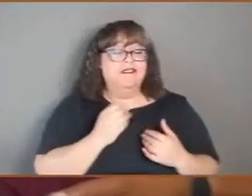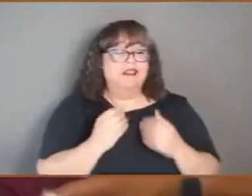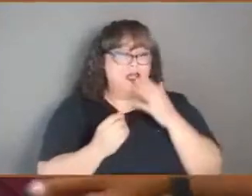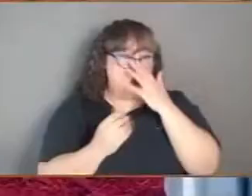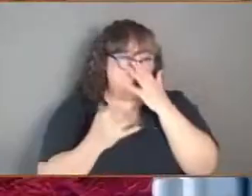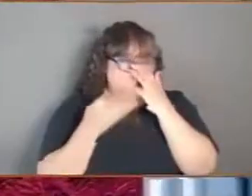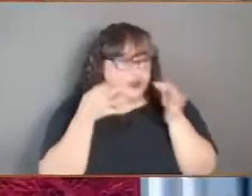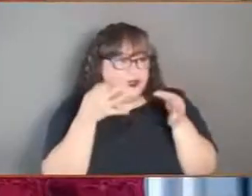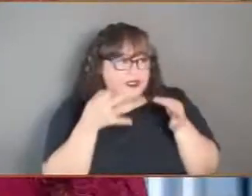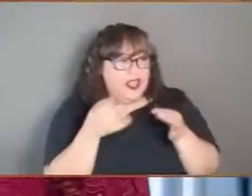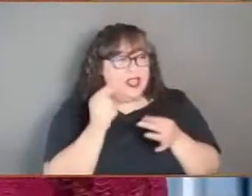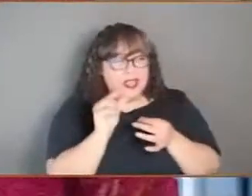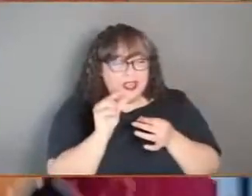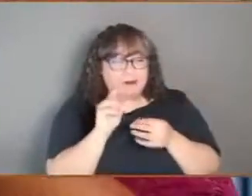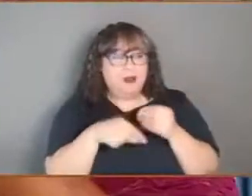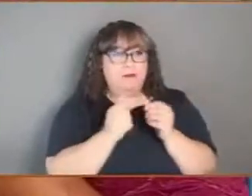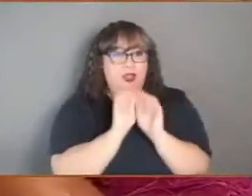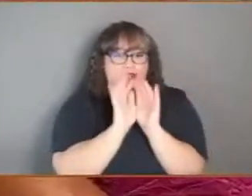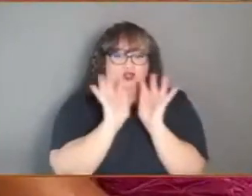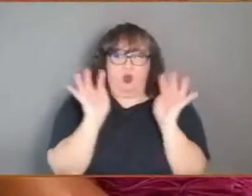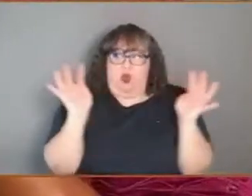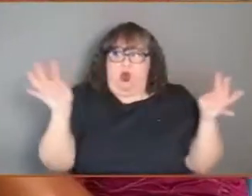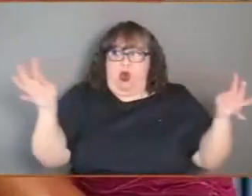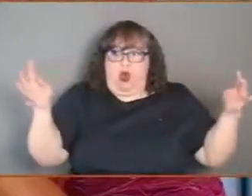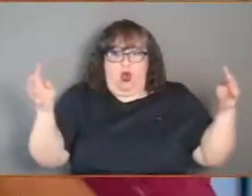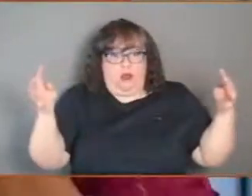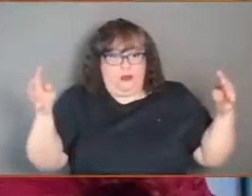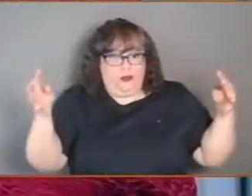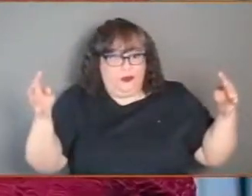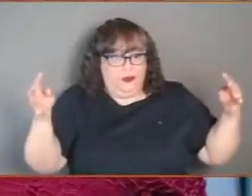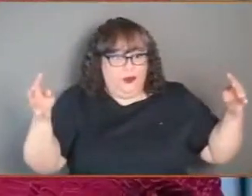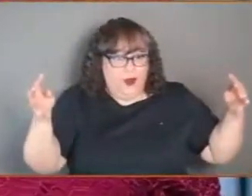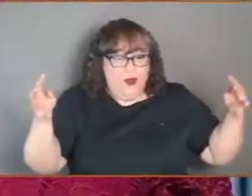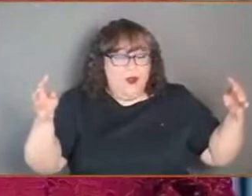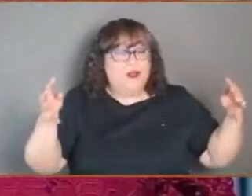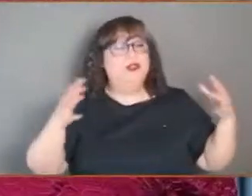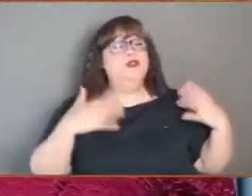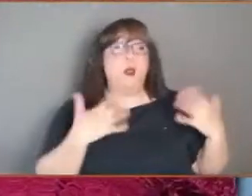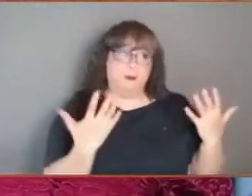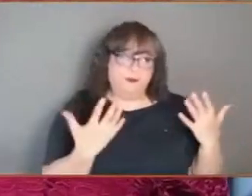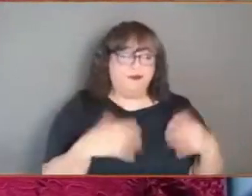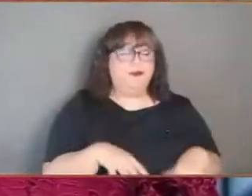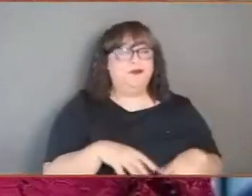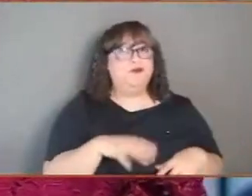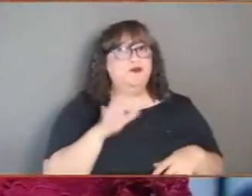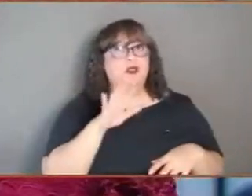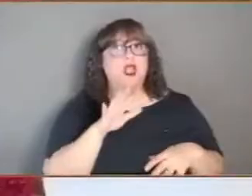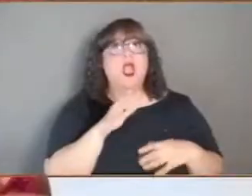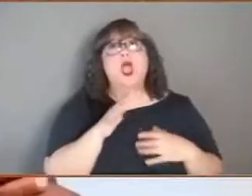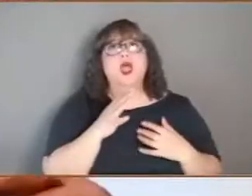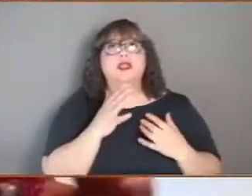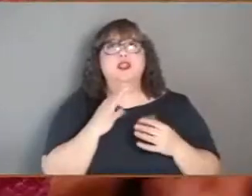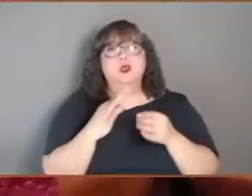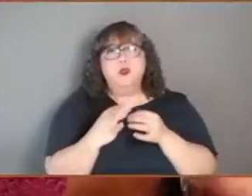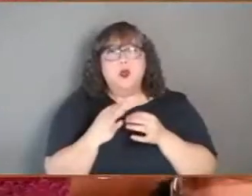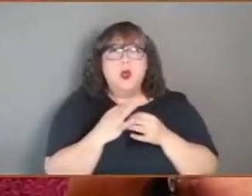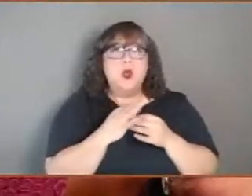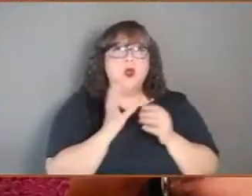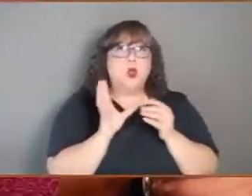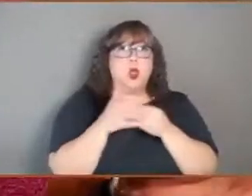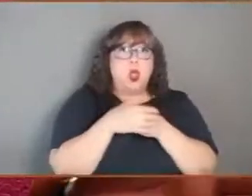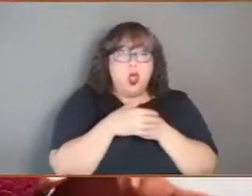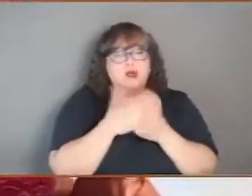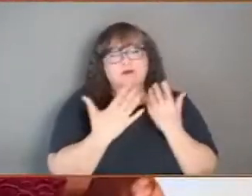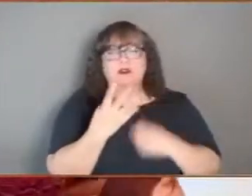solar arrays. Yeah, that's what I was interested in. With the solar arrays stowed, they're about 4 inches thick. But when they're